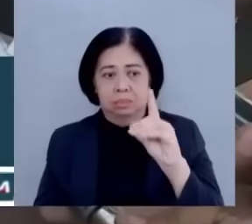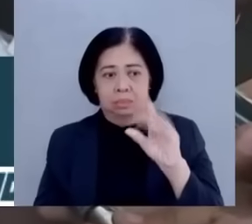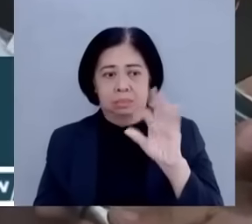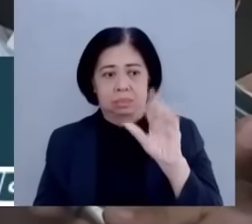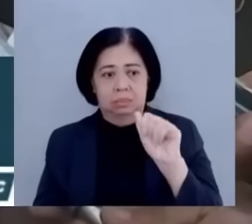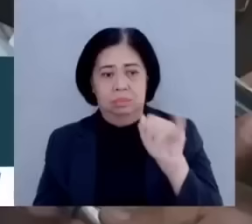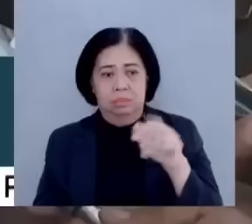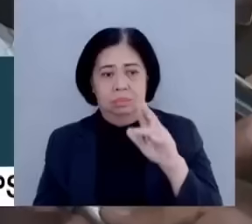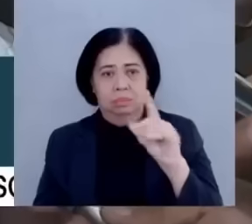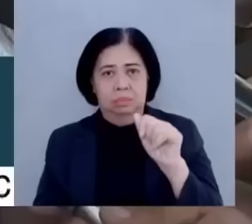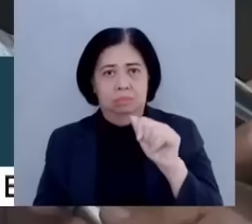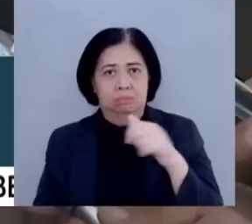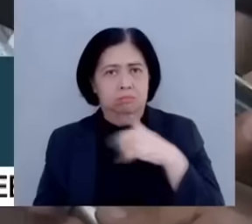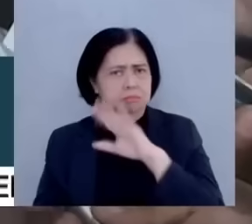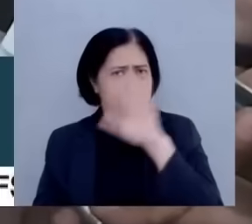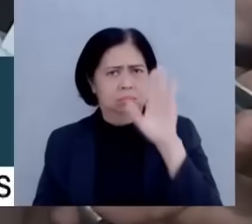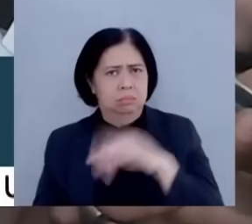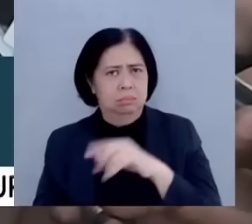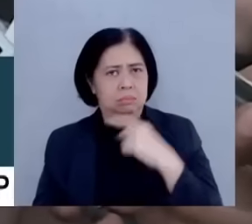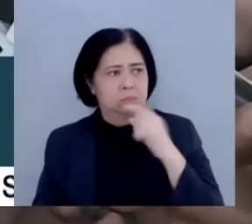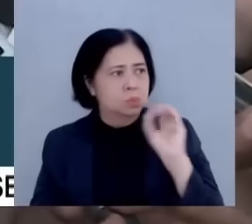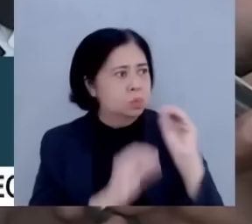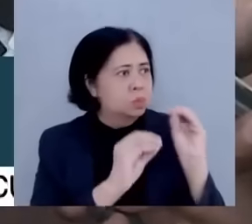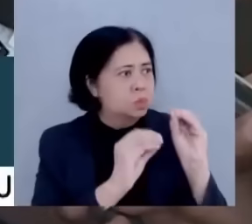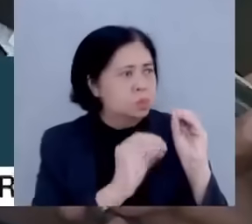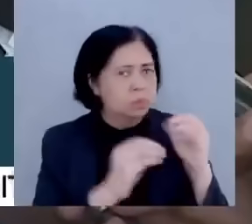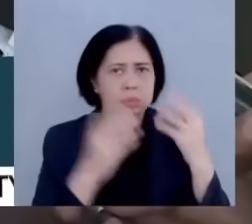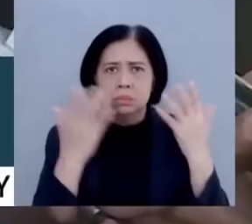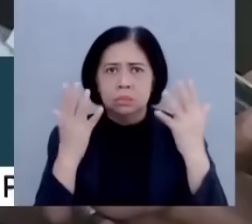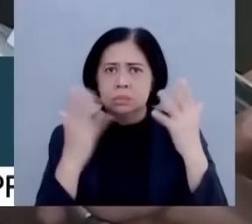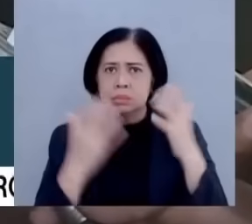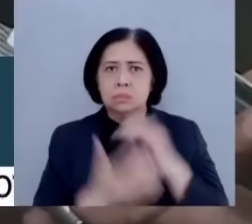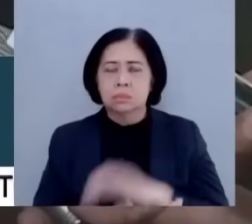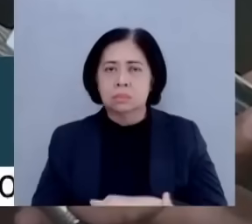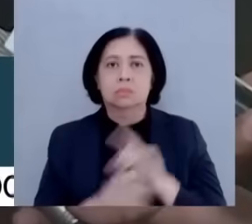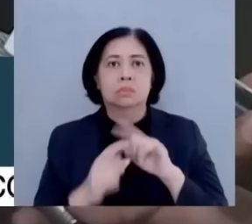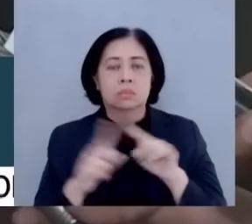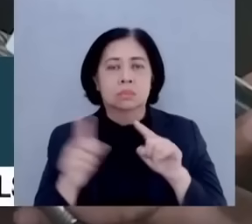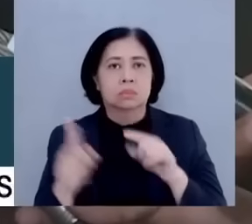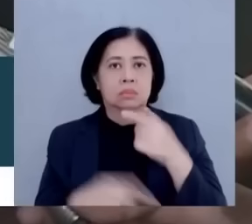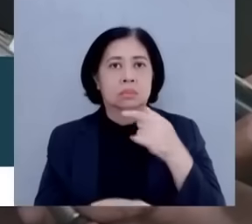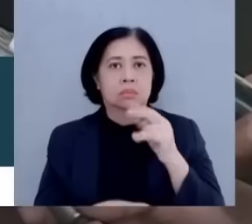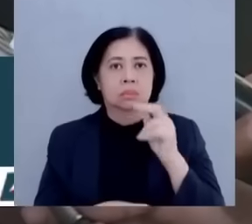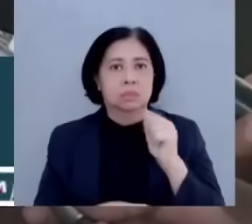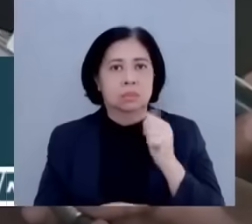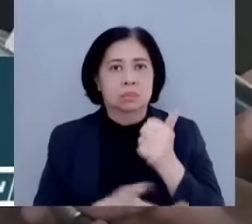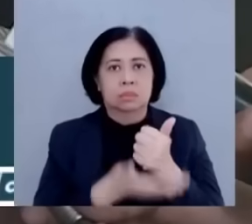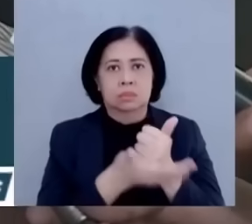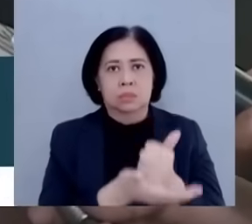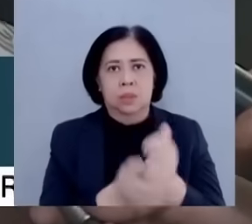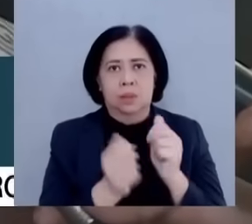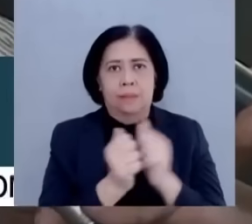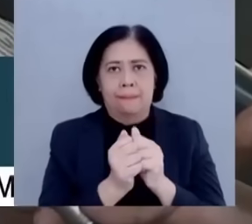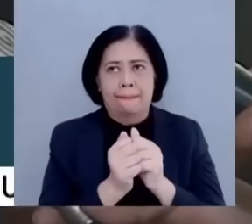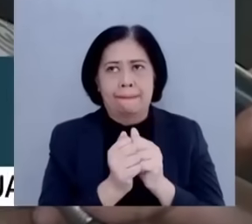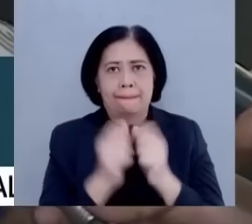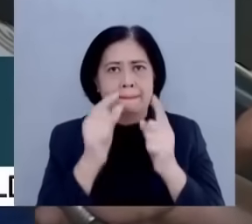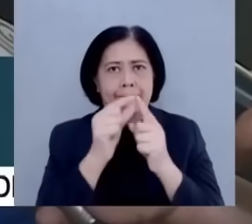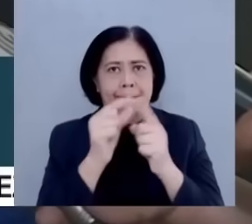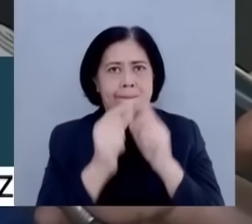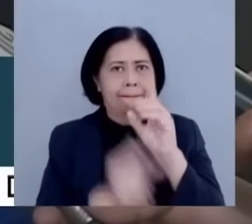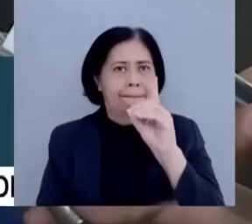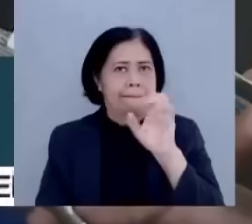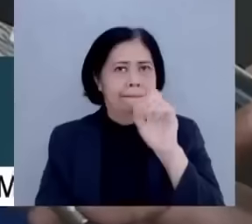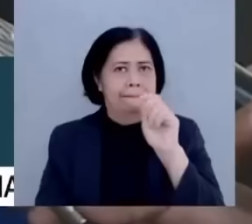not once did I coach him. Pero si Gina, I helped her with the term detail. Kasi she